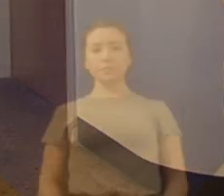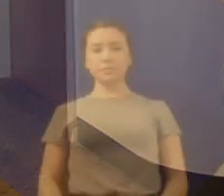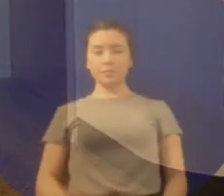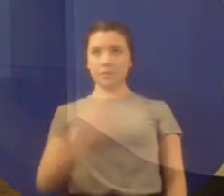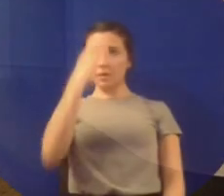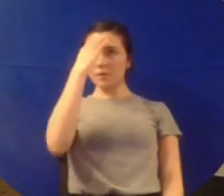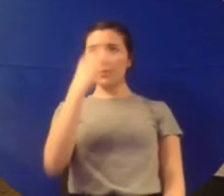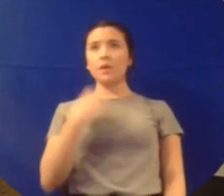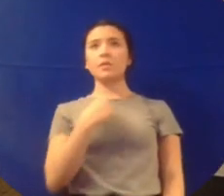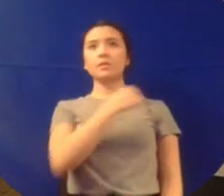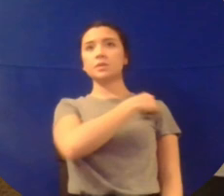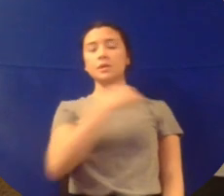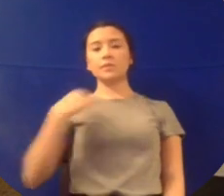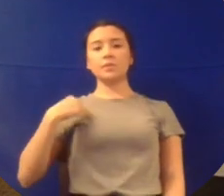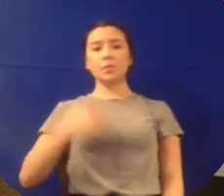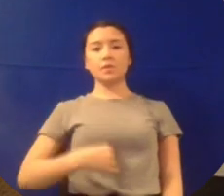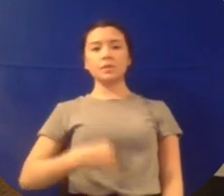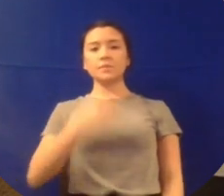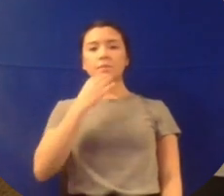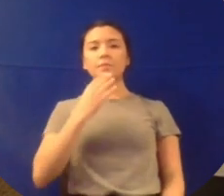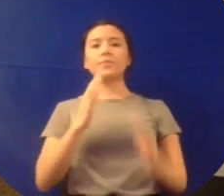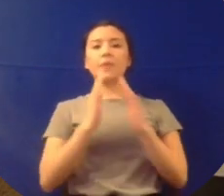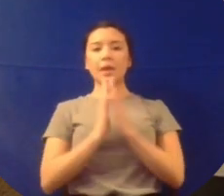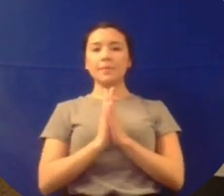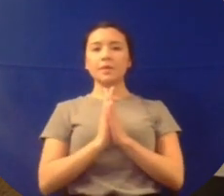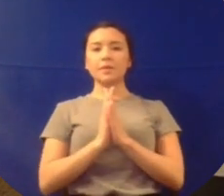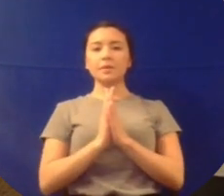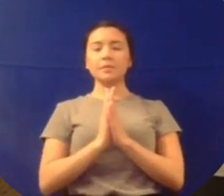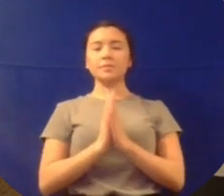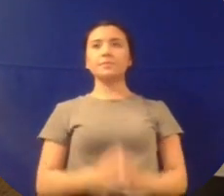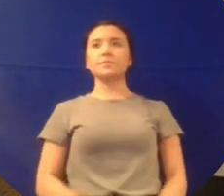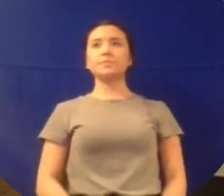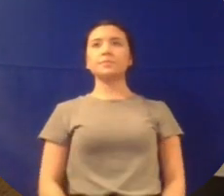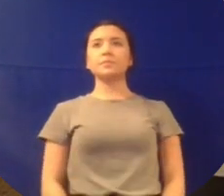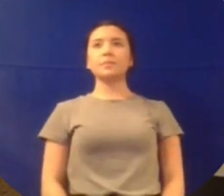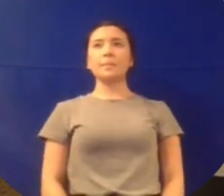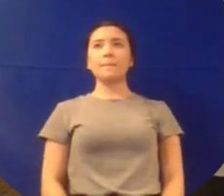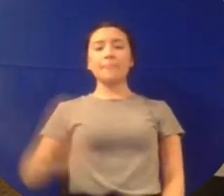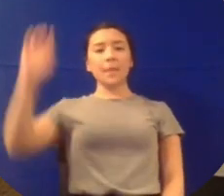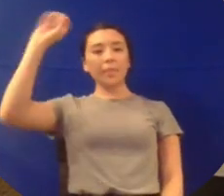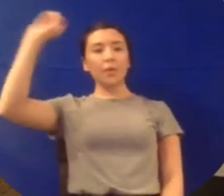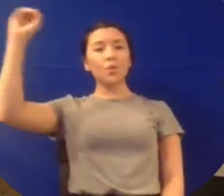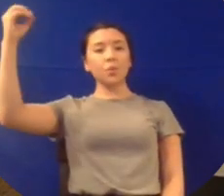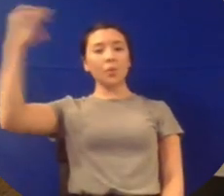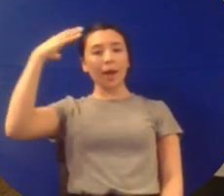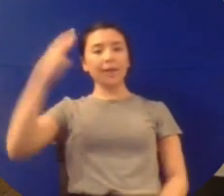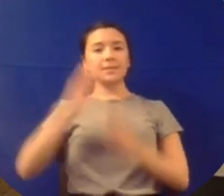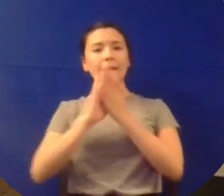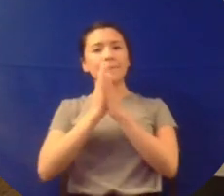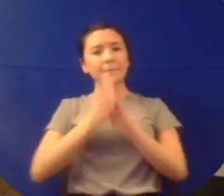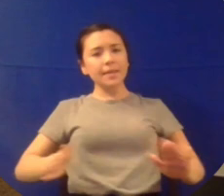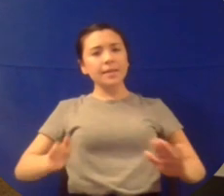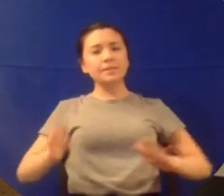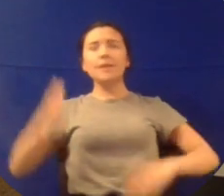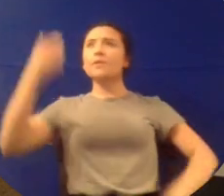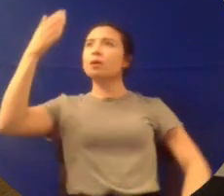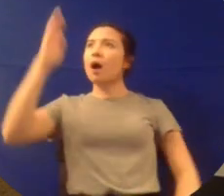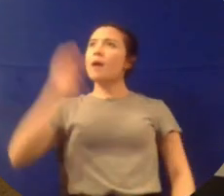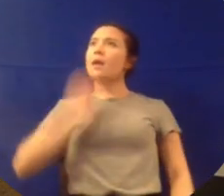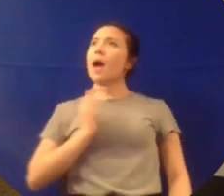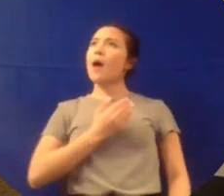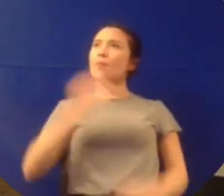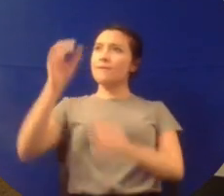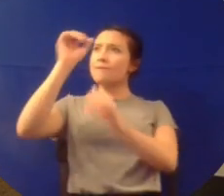In the name of the Father, and of the Son, and of the Holy Spirit. Amen. May the grace and peace of God our Father,